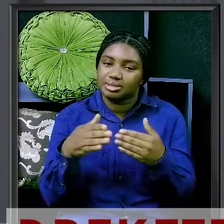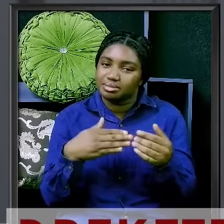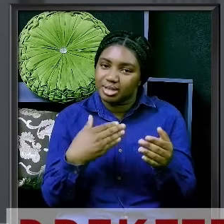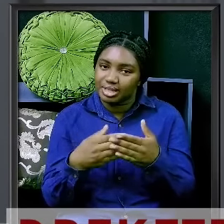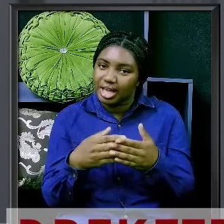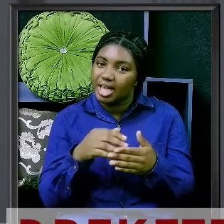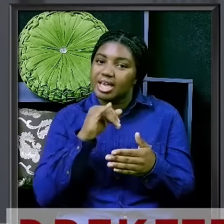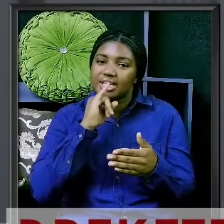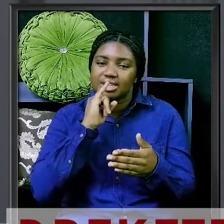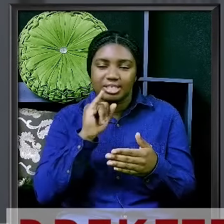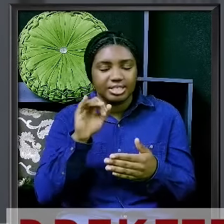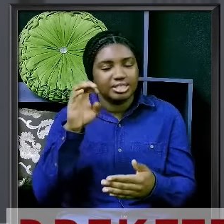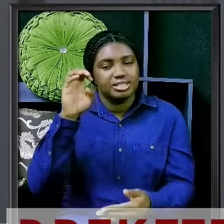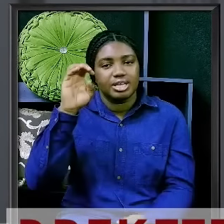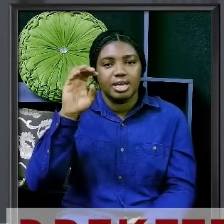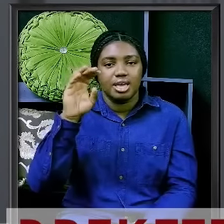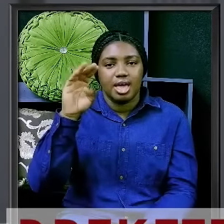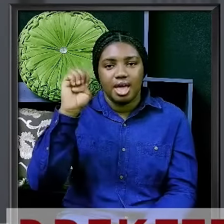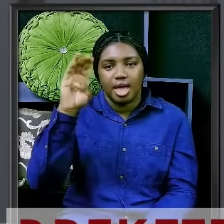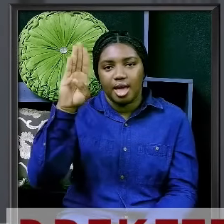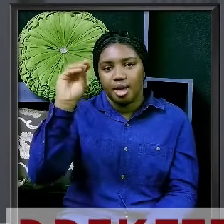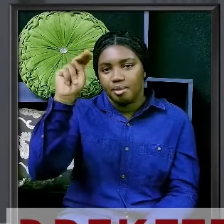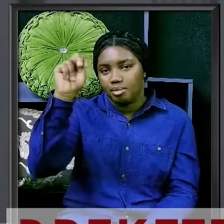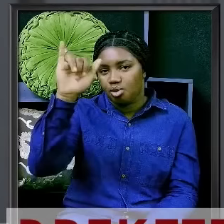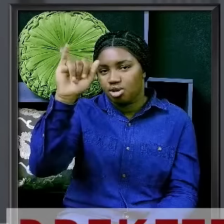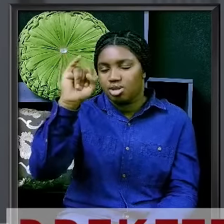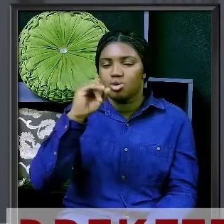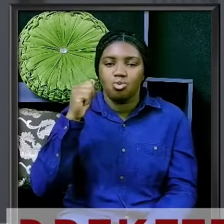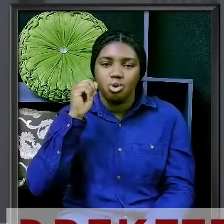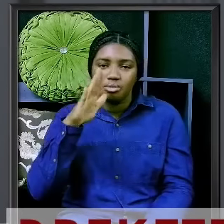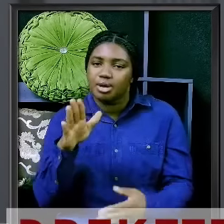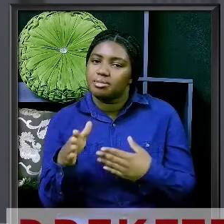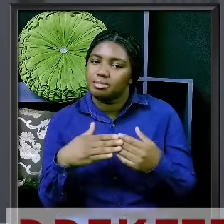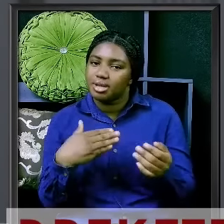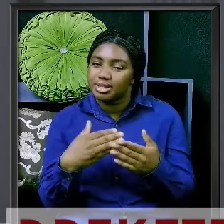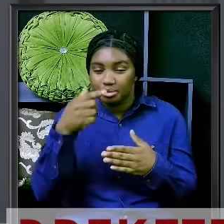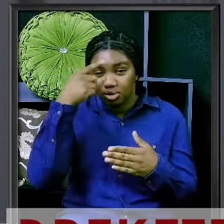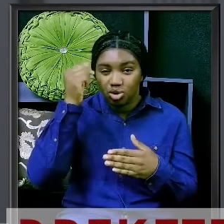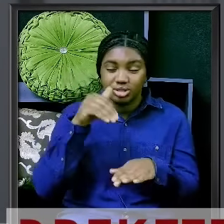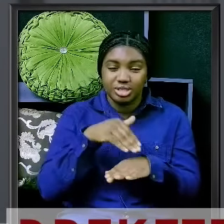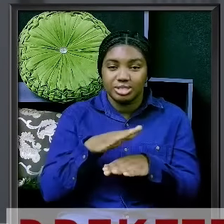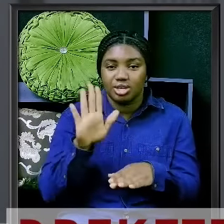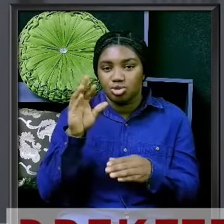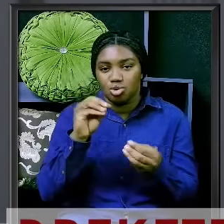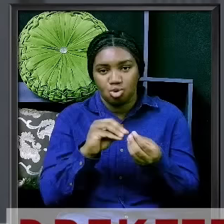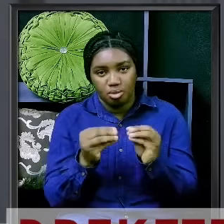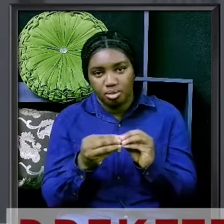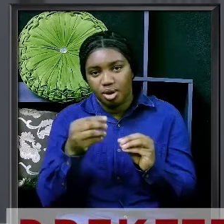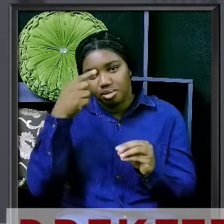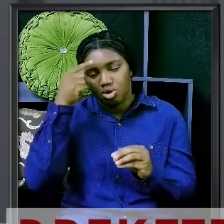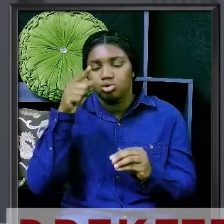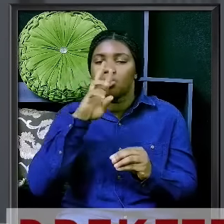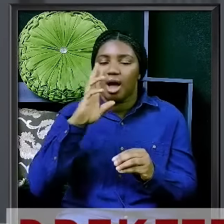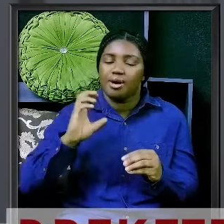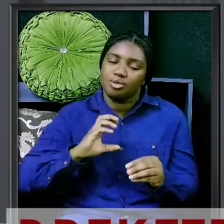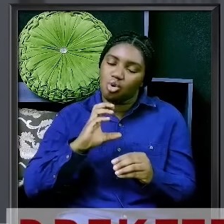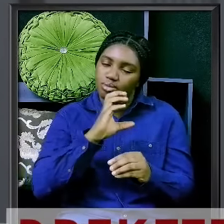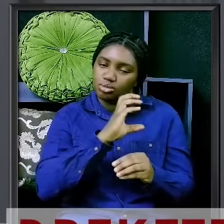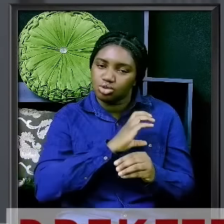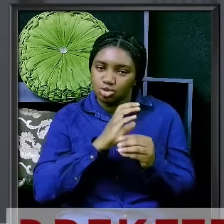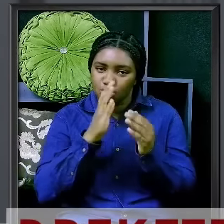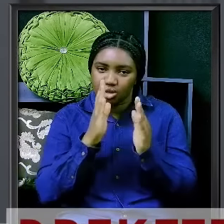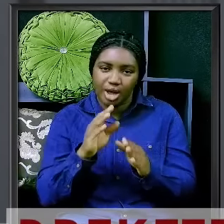Ebonyi woman, now make me call you because they send your number say now you be the Honorable Commissioner for